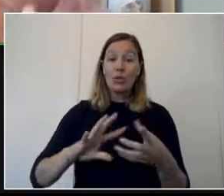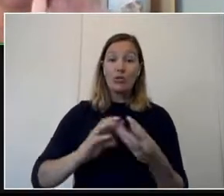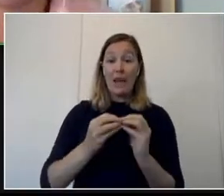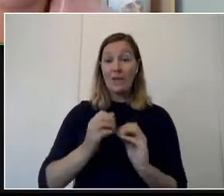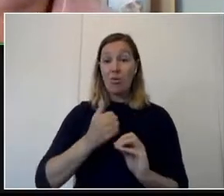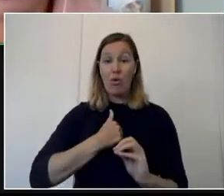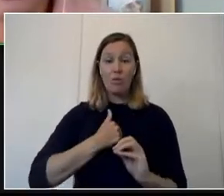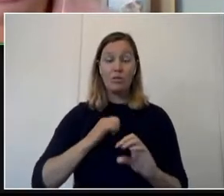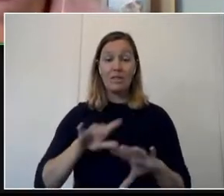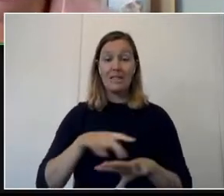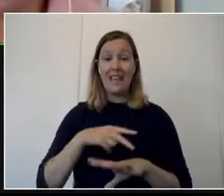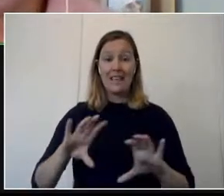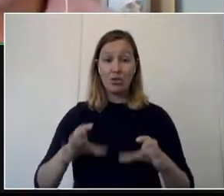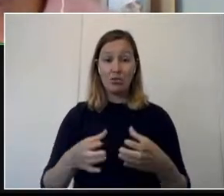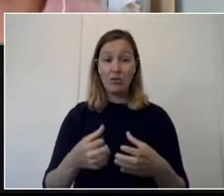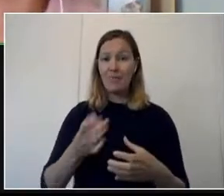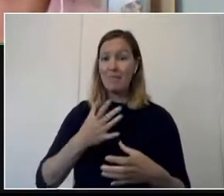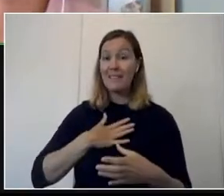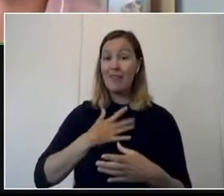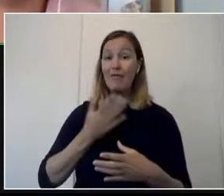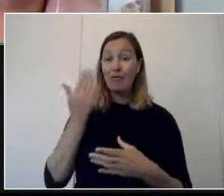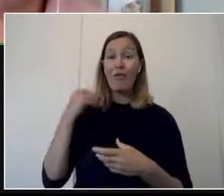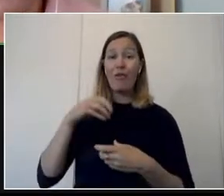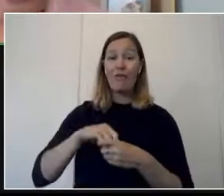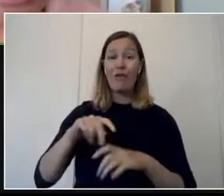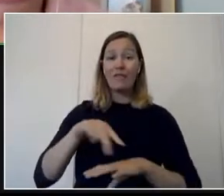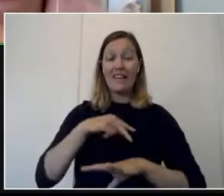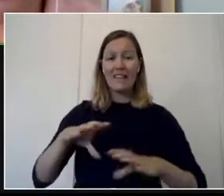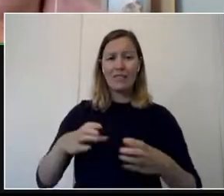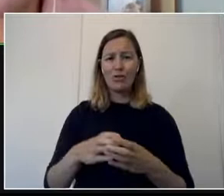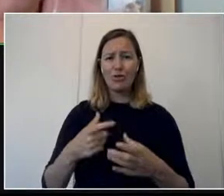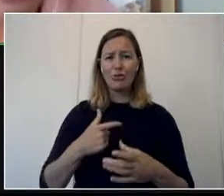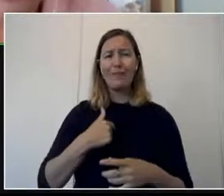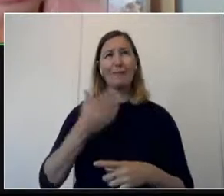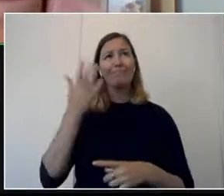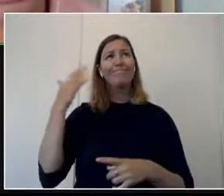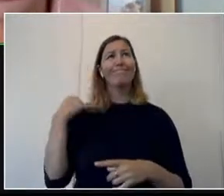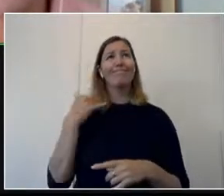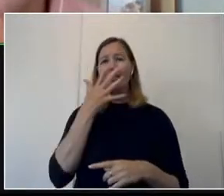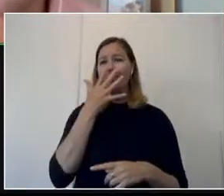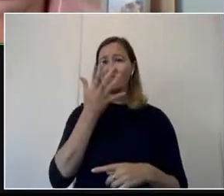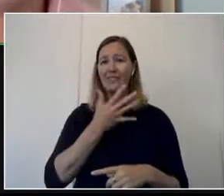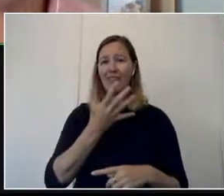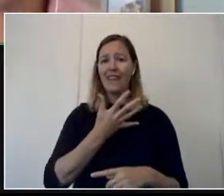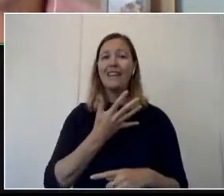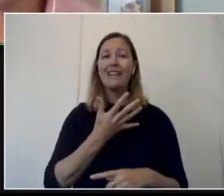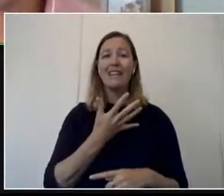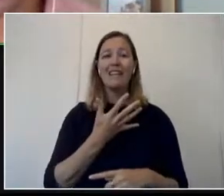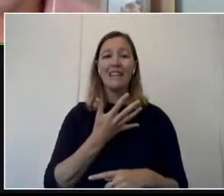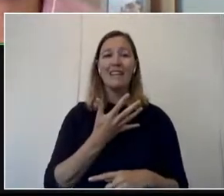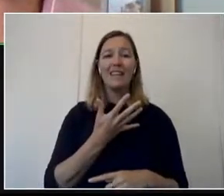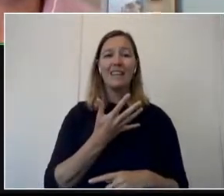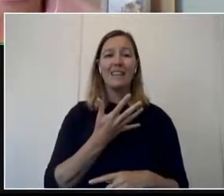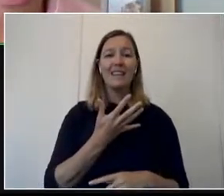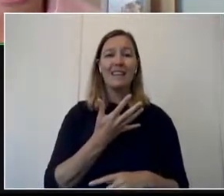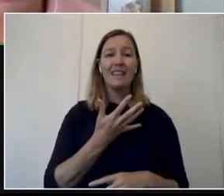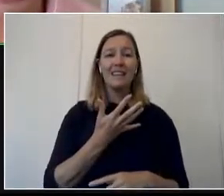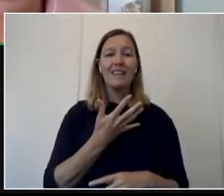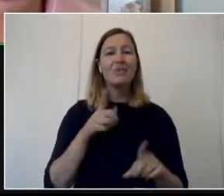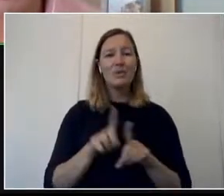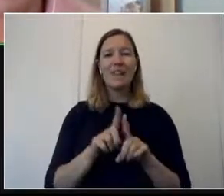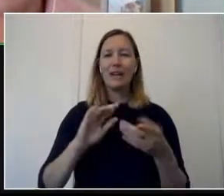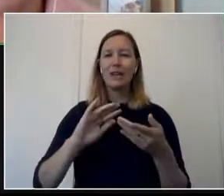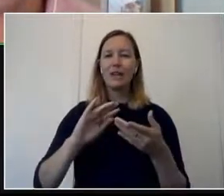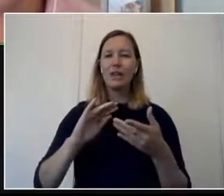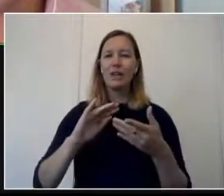crews. I was in a dance group when I was 15 or so. So, you know, it's a kind of communal thing